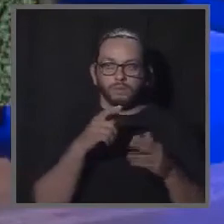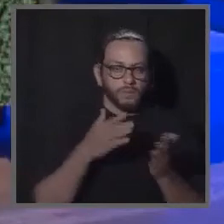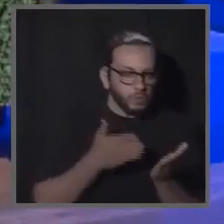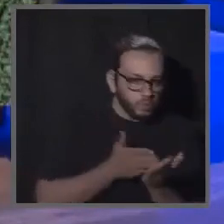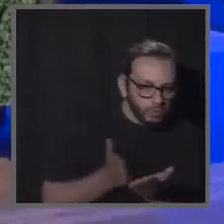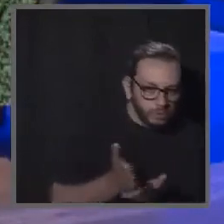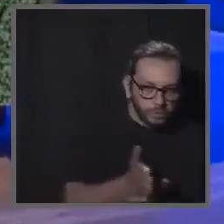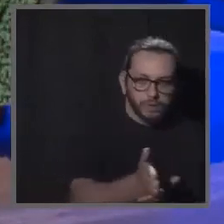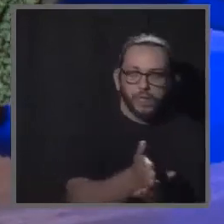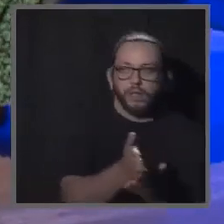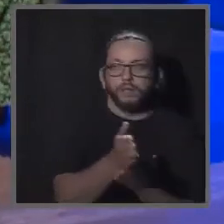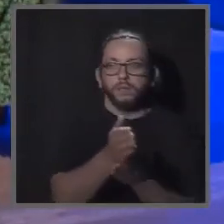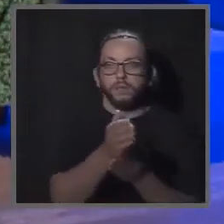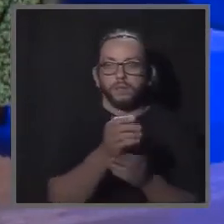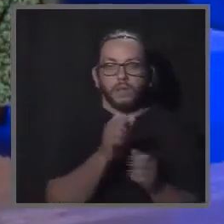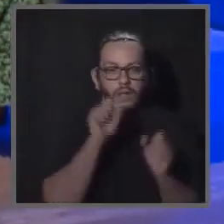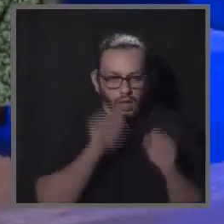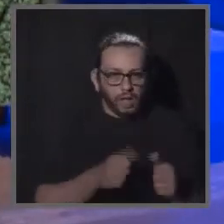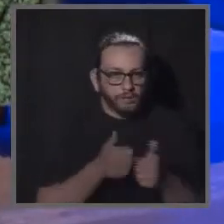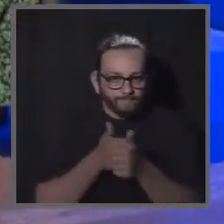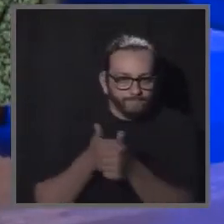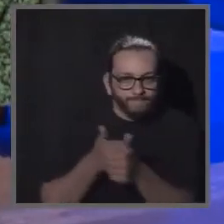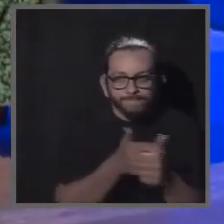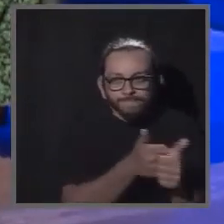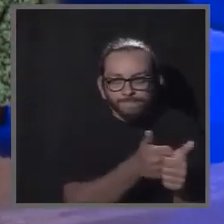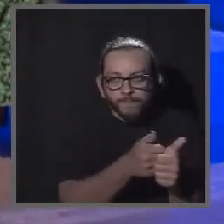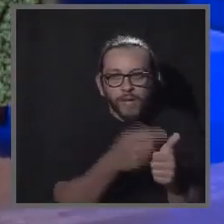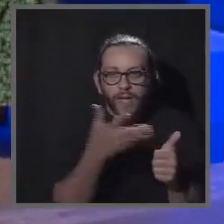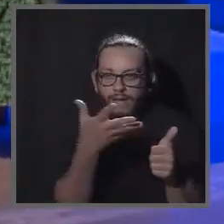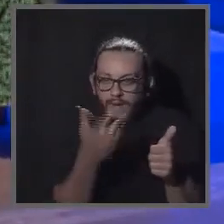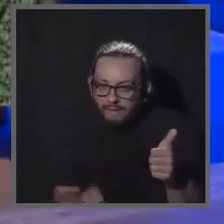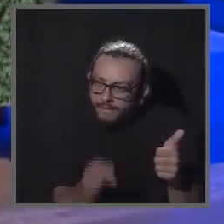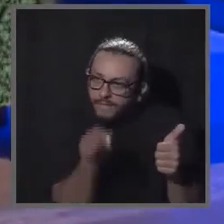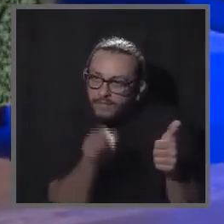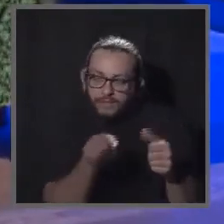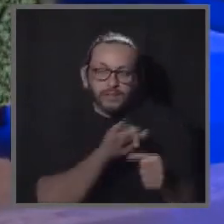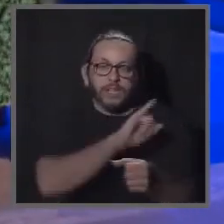course, with the right follow-up. The follow-up